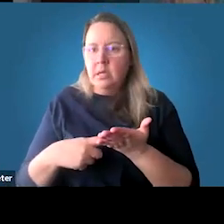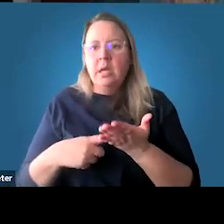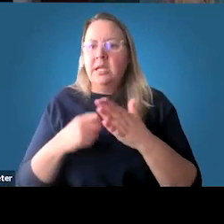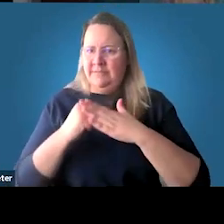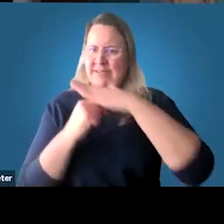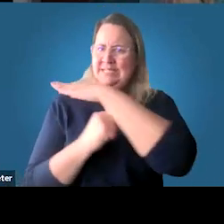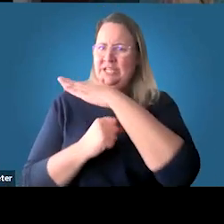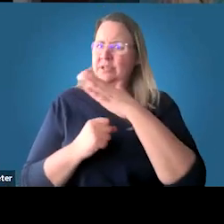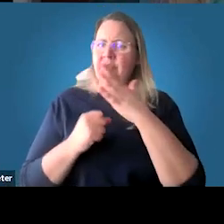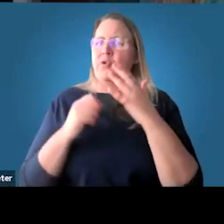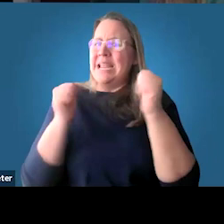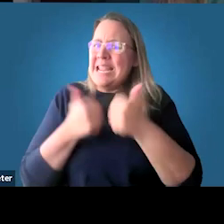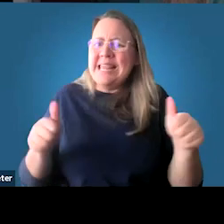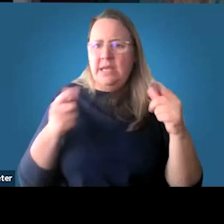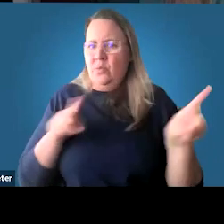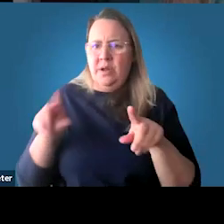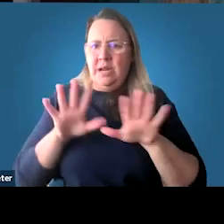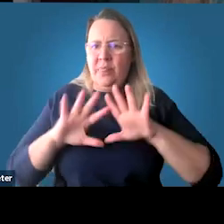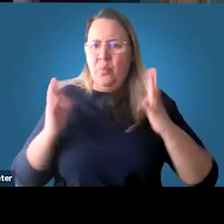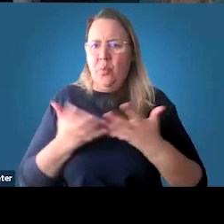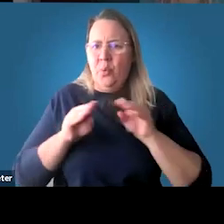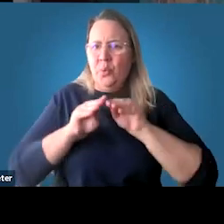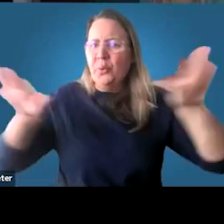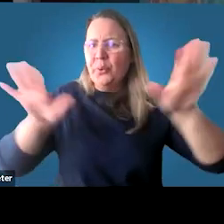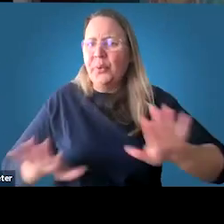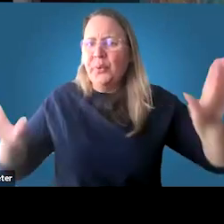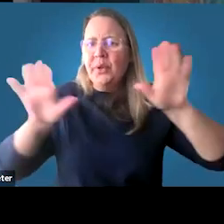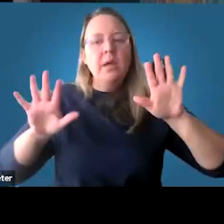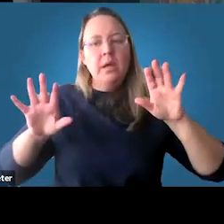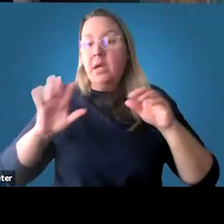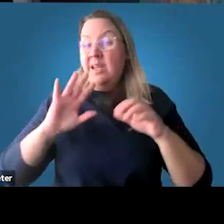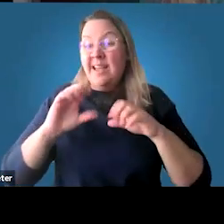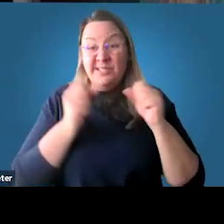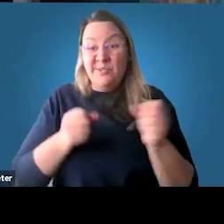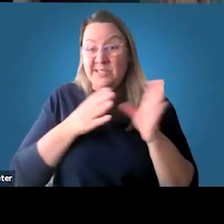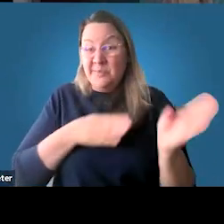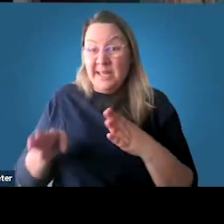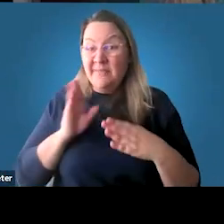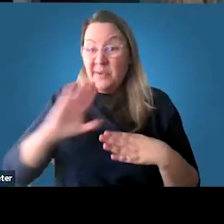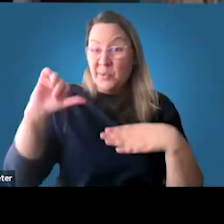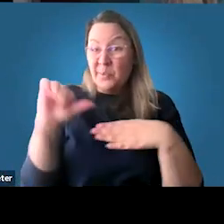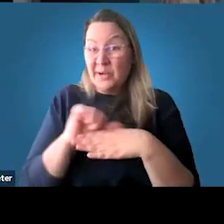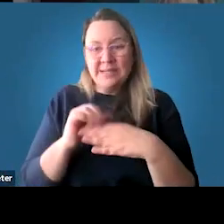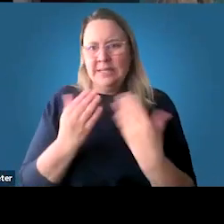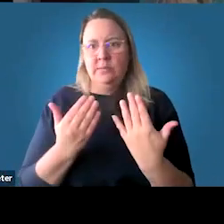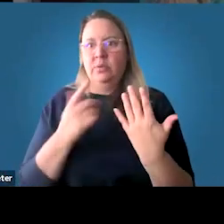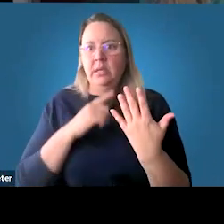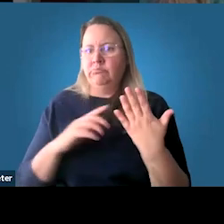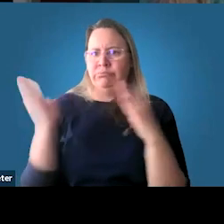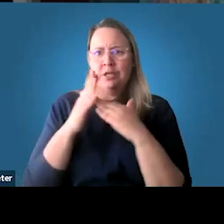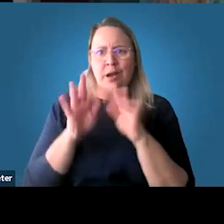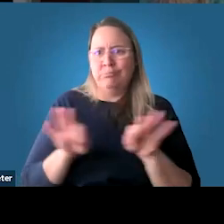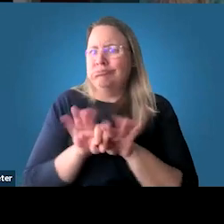going on in the world. I would even argue that laying a strategic foundation for your evaluation practice is more valuable than ever.